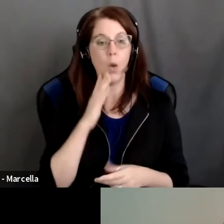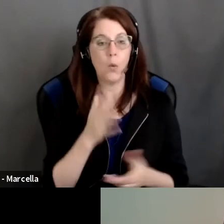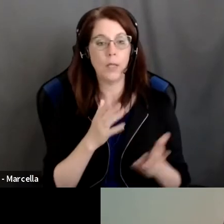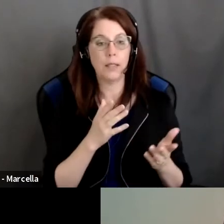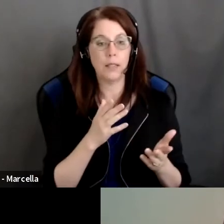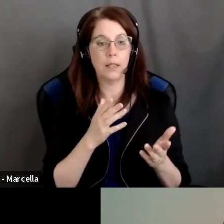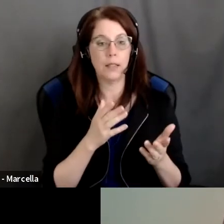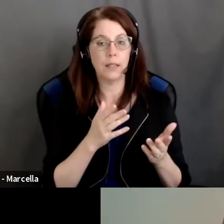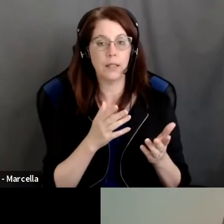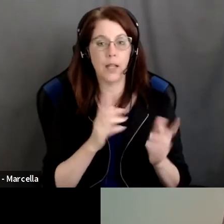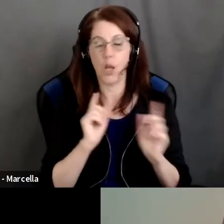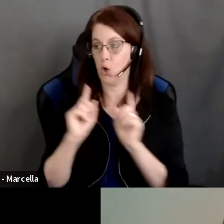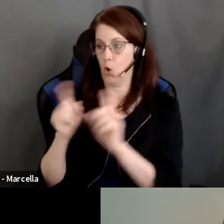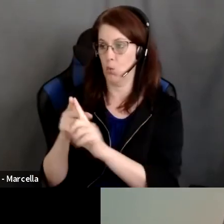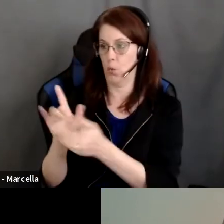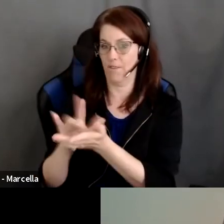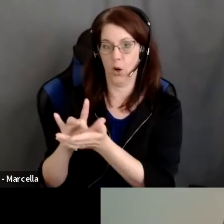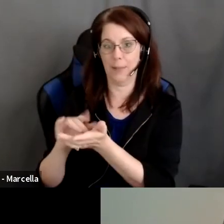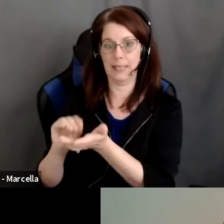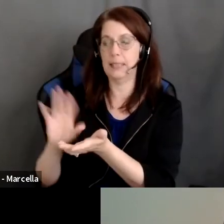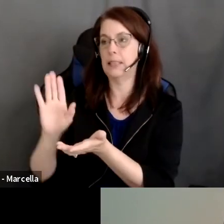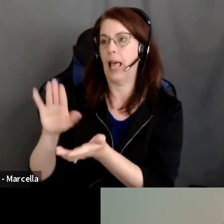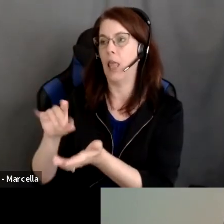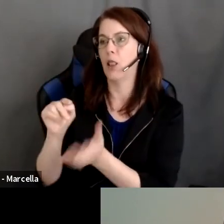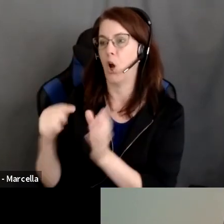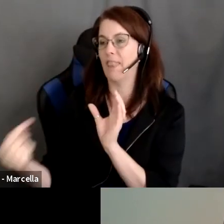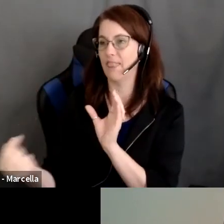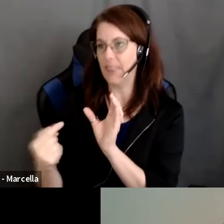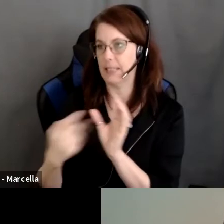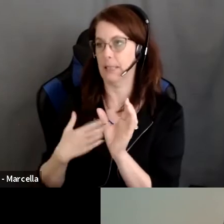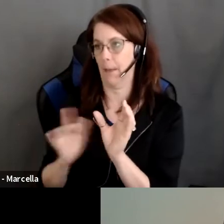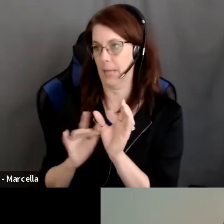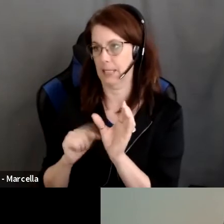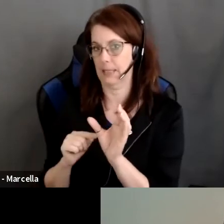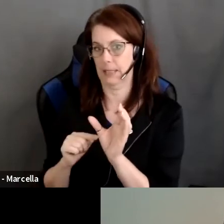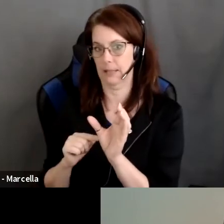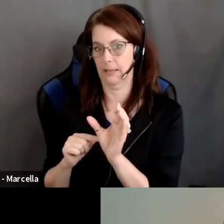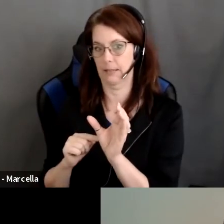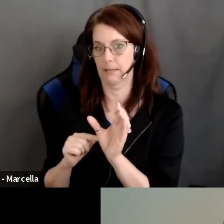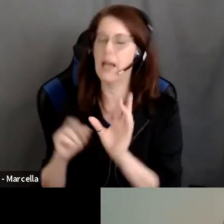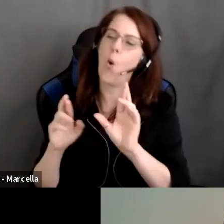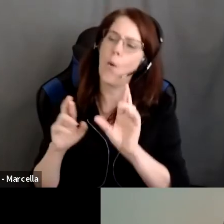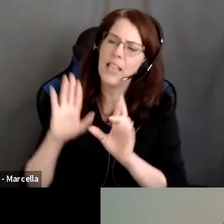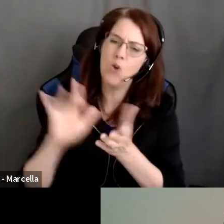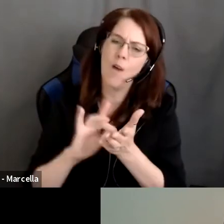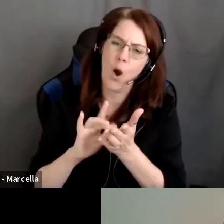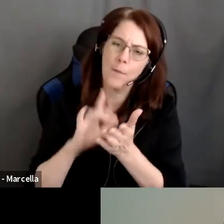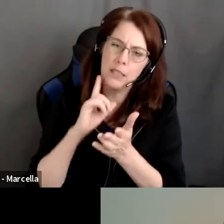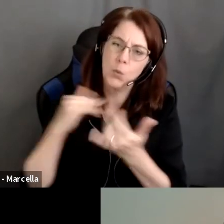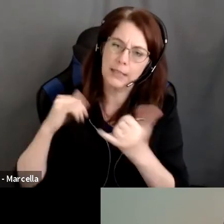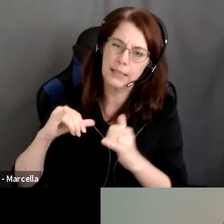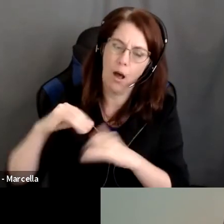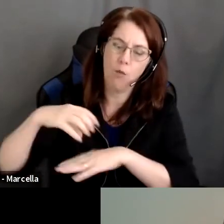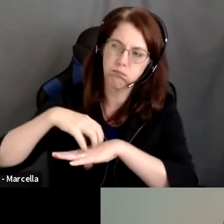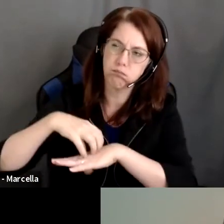go to the pharmacies and say, look, this is the medication I'm on. And hopefully your pharmacy was still standing after this